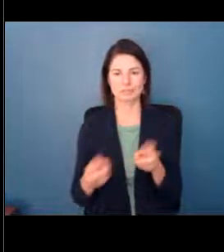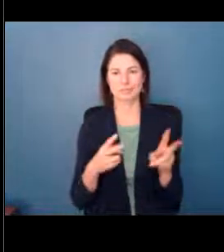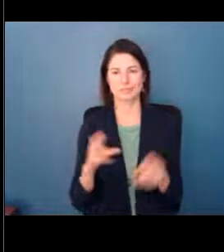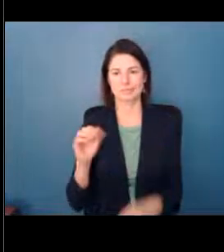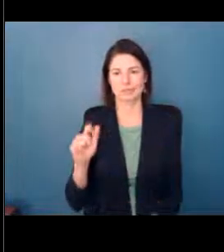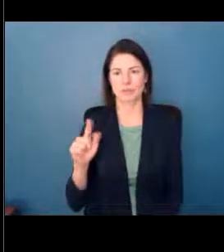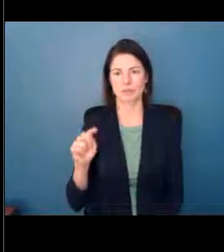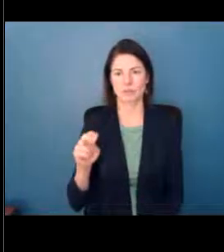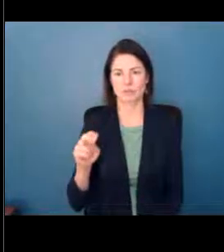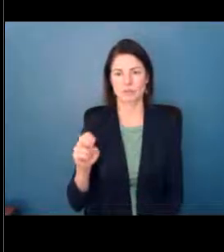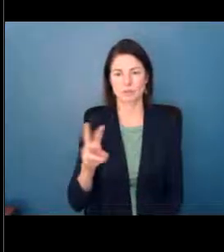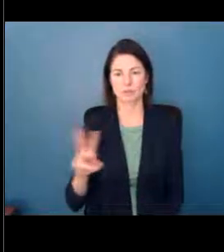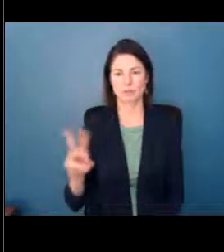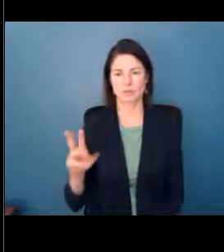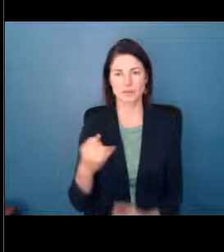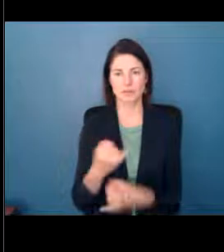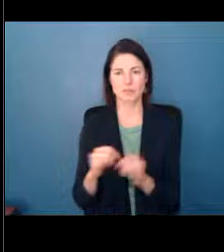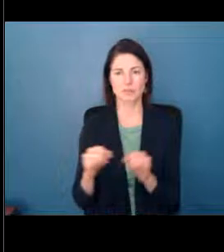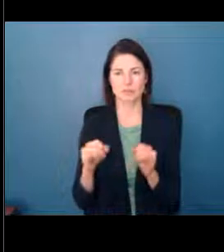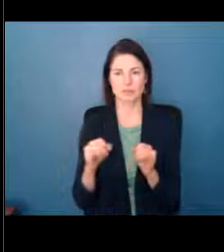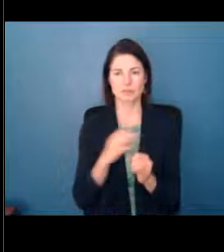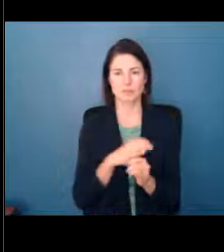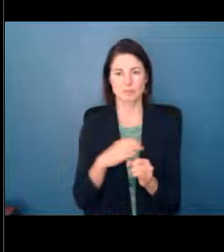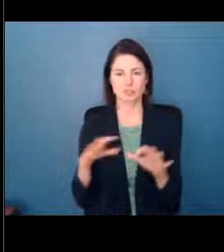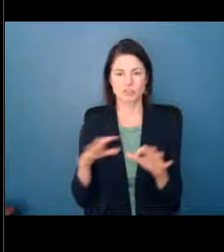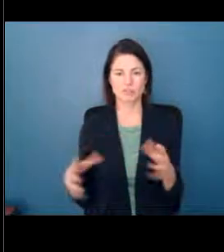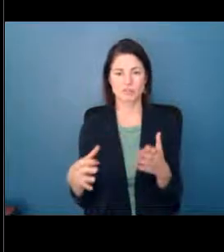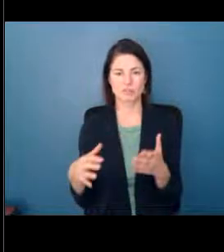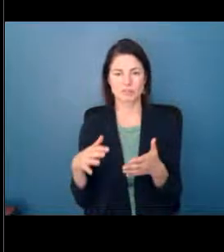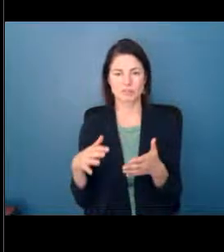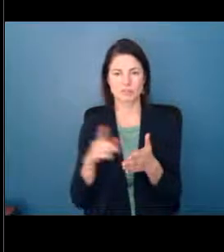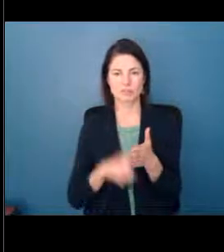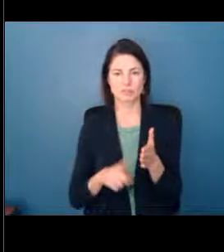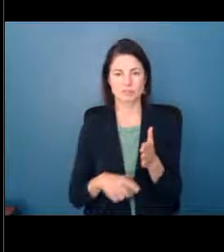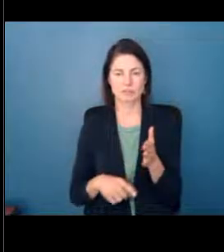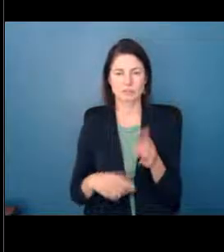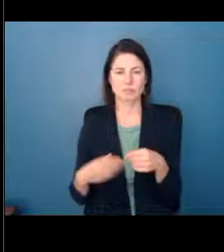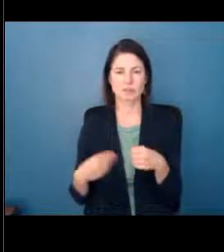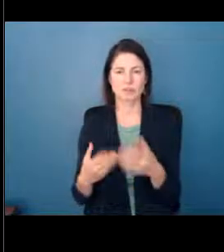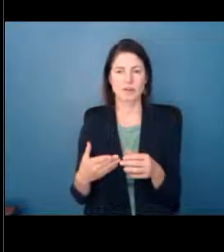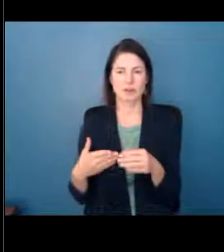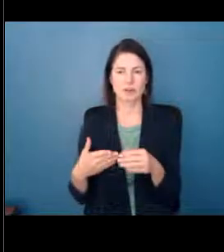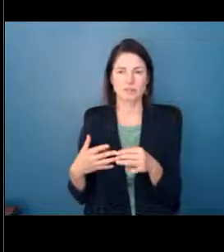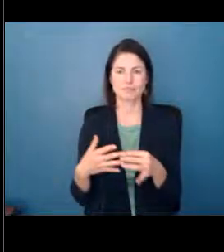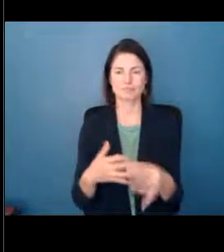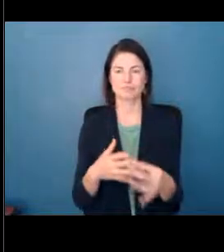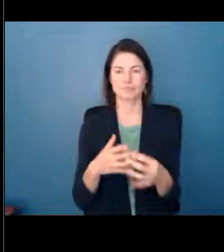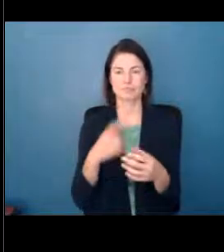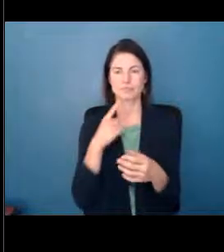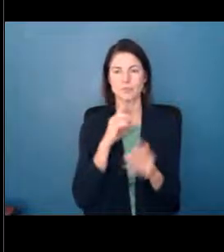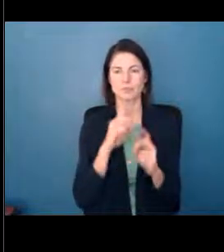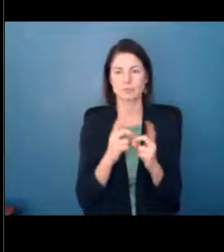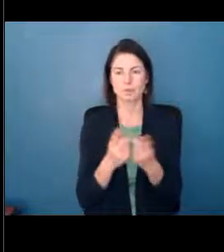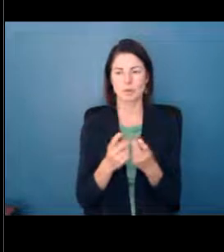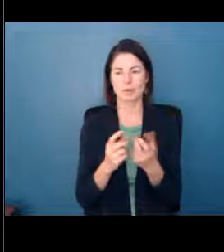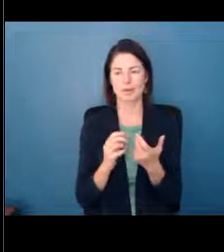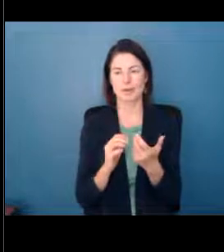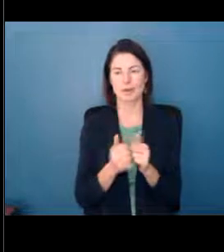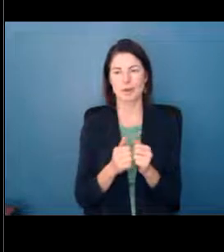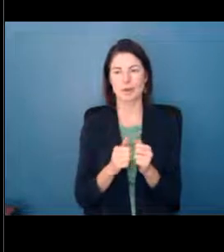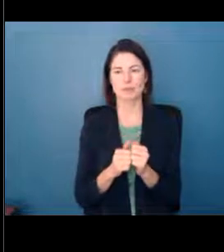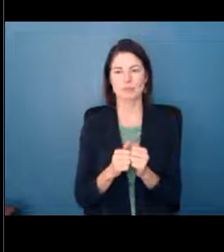an independent commission study that's supposed to help provide a bit of a roadmap for the department on how to set